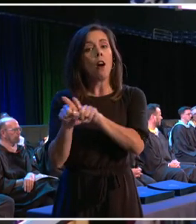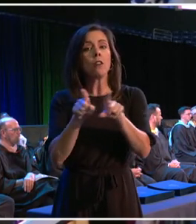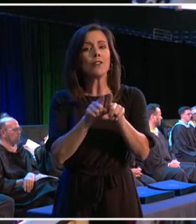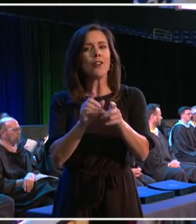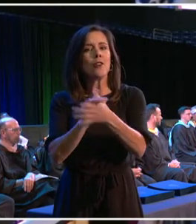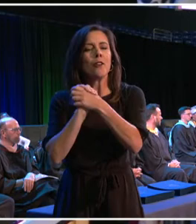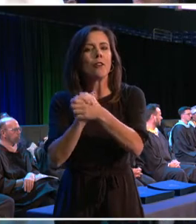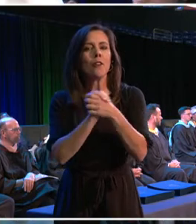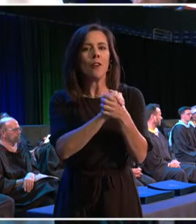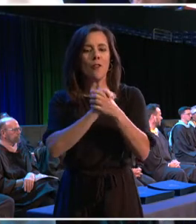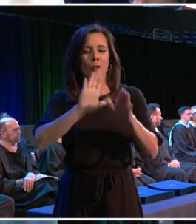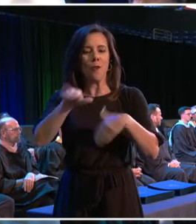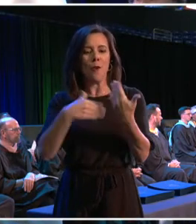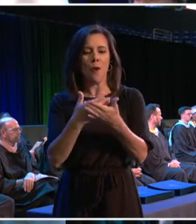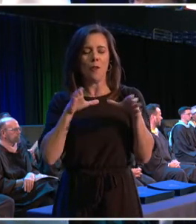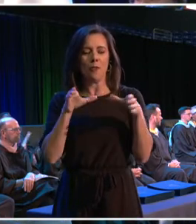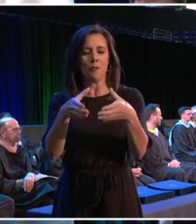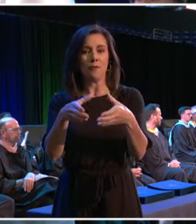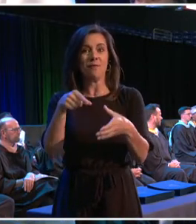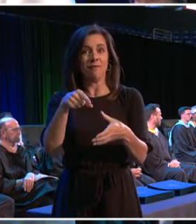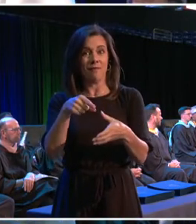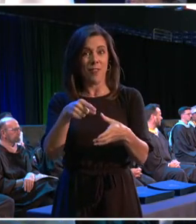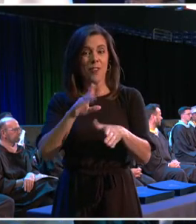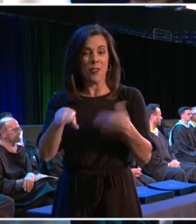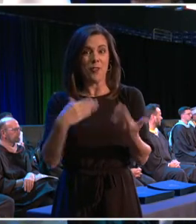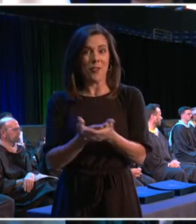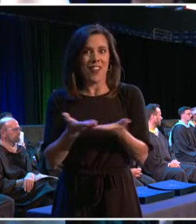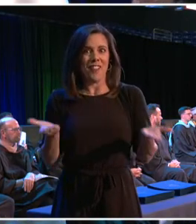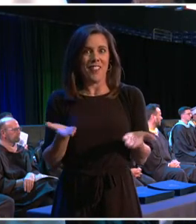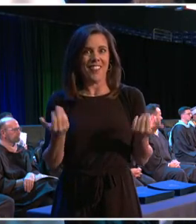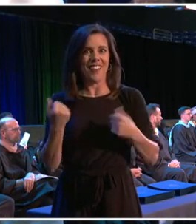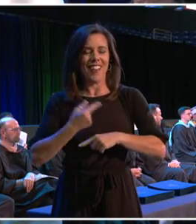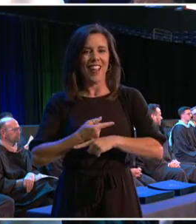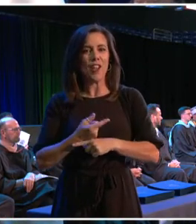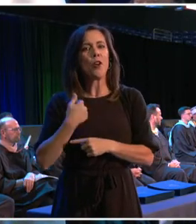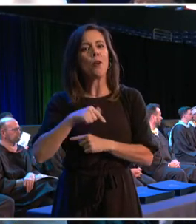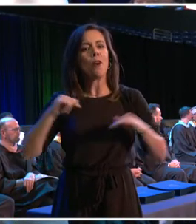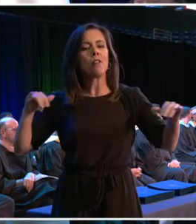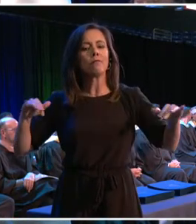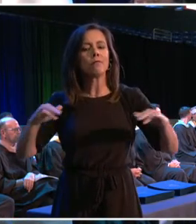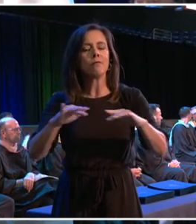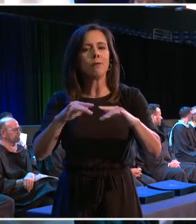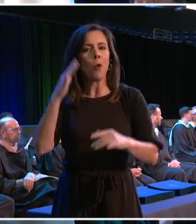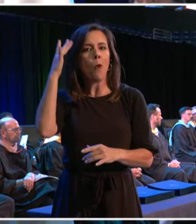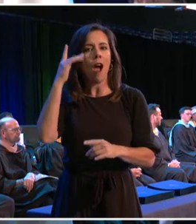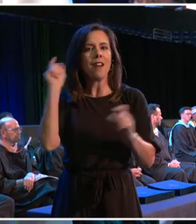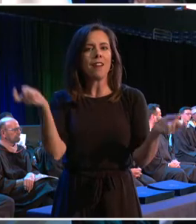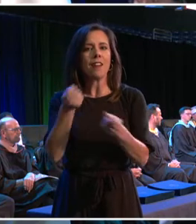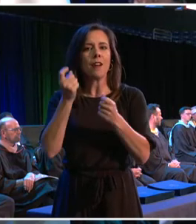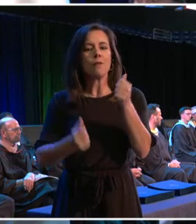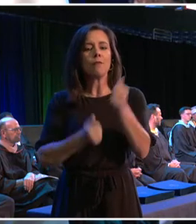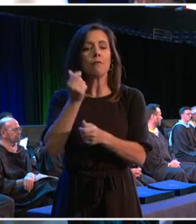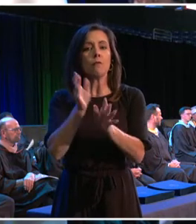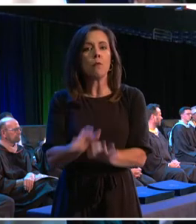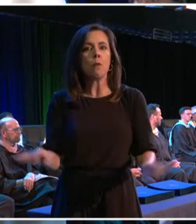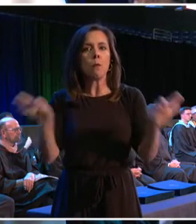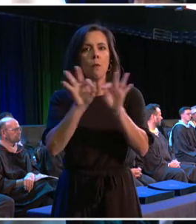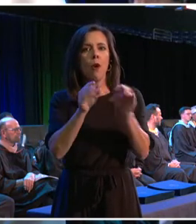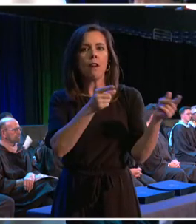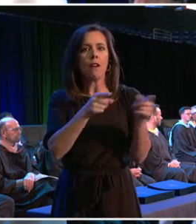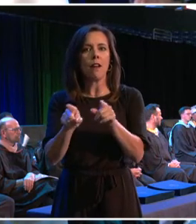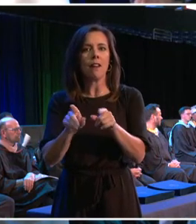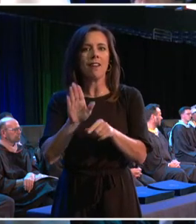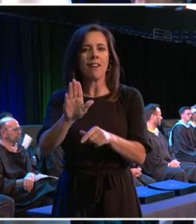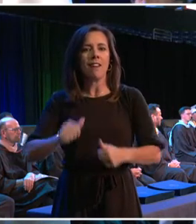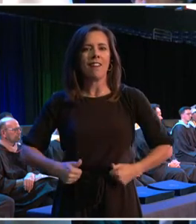to congratulate the class of 2022 for making it here today. We are gathered here today to celebrate one of the most important events in our